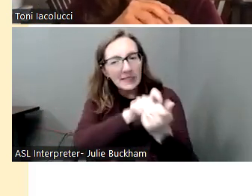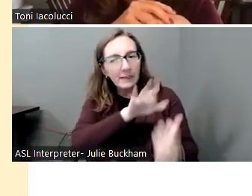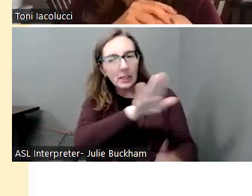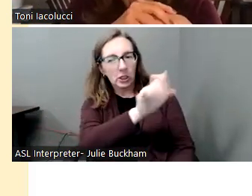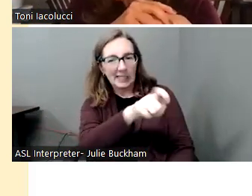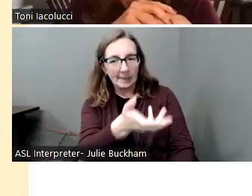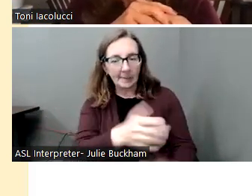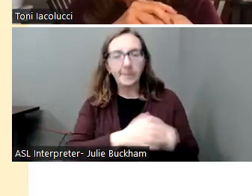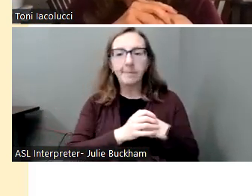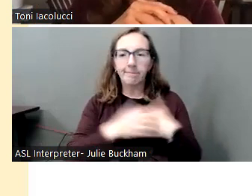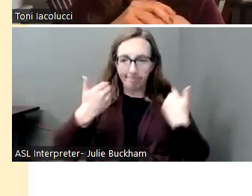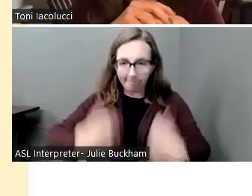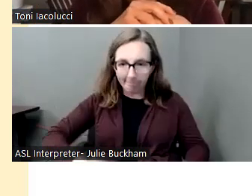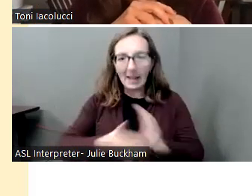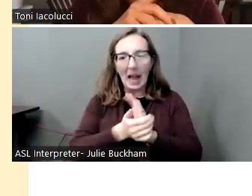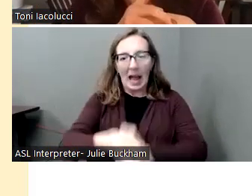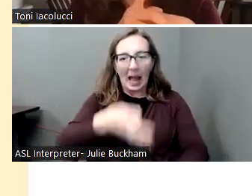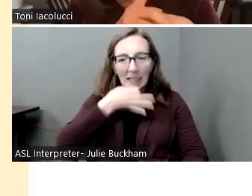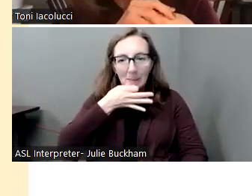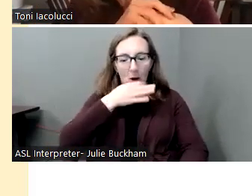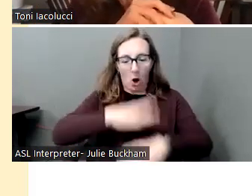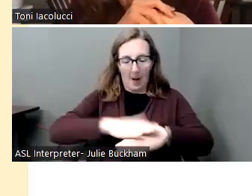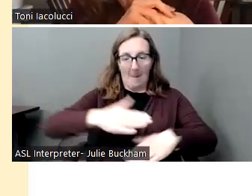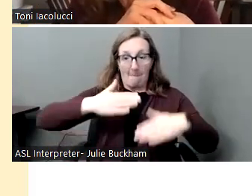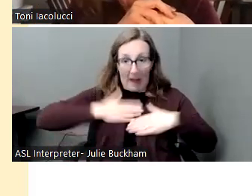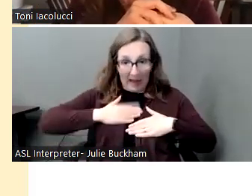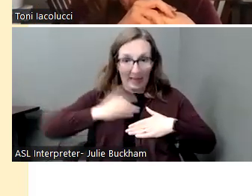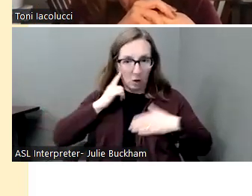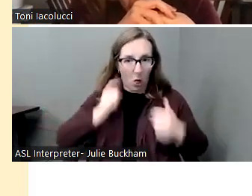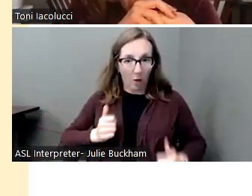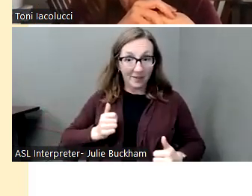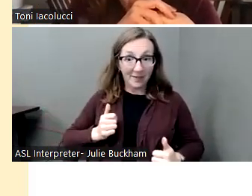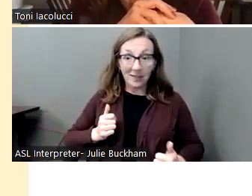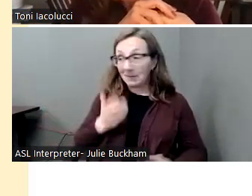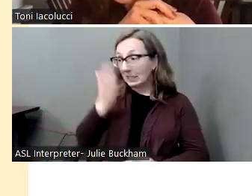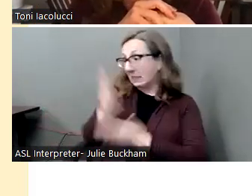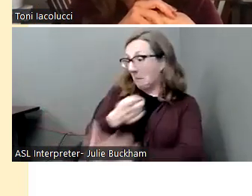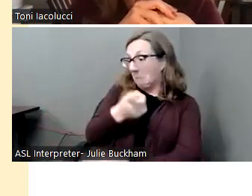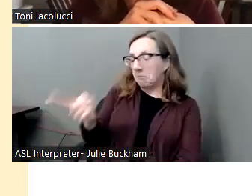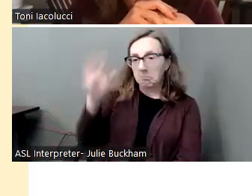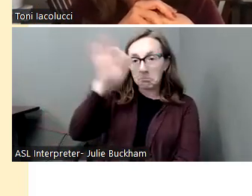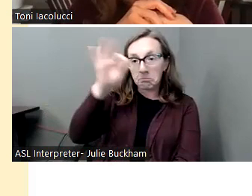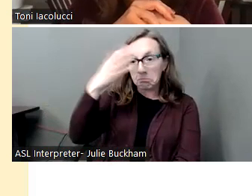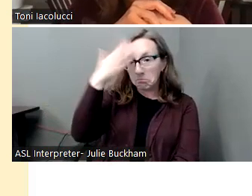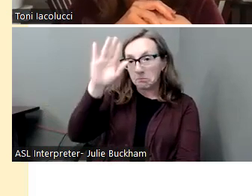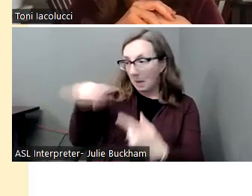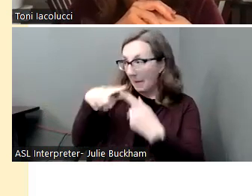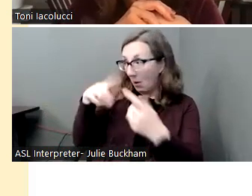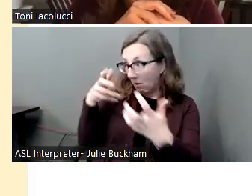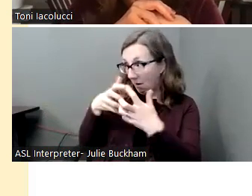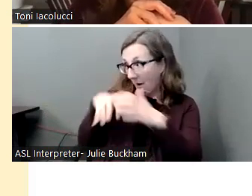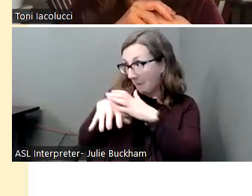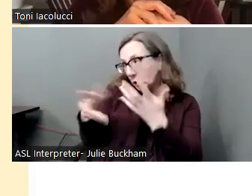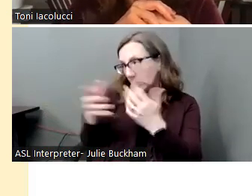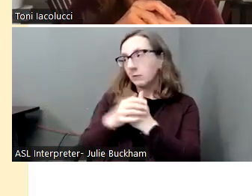they need. We are the experts on our hearing loss, although some of us are not aware of accommodations and still have much to learn. Secondly,